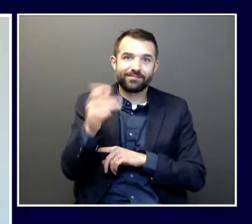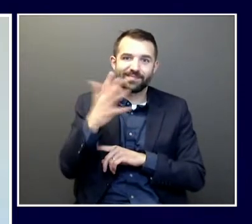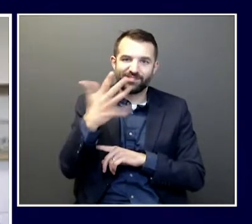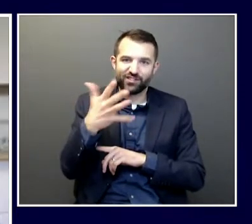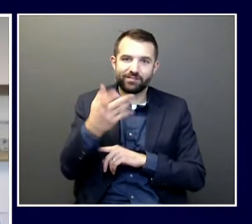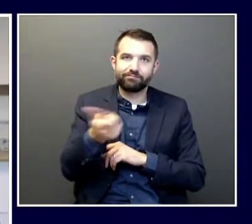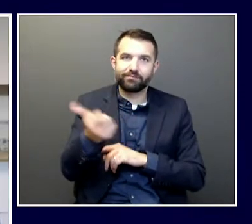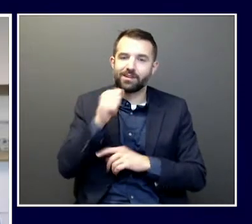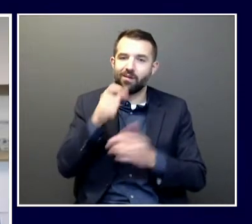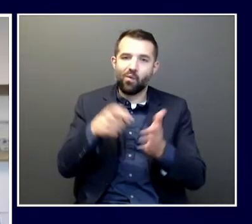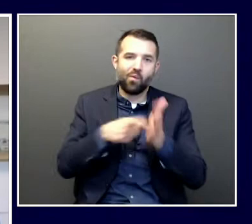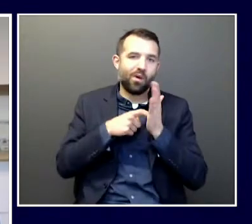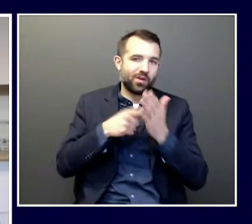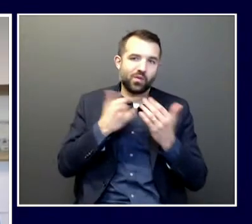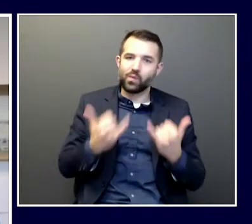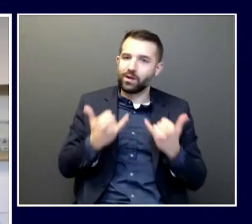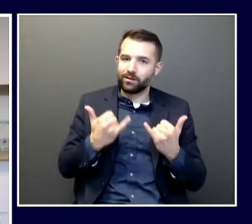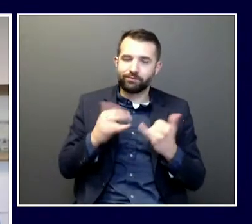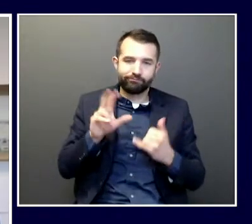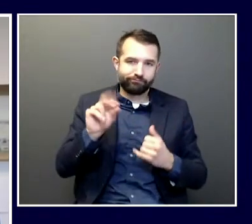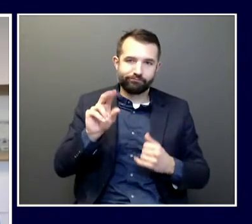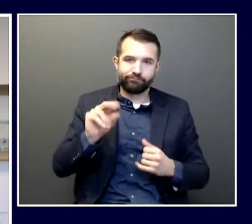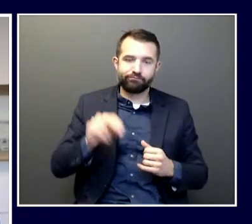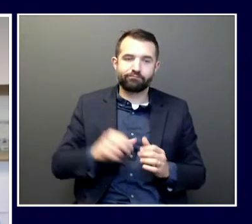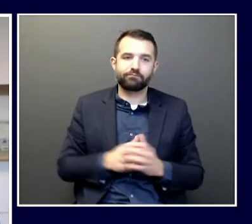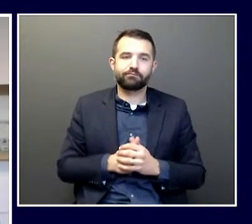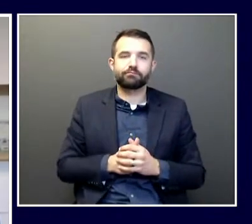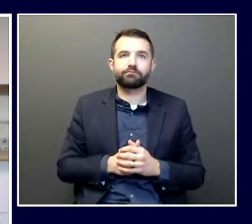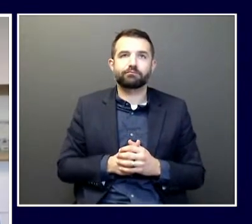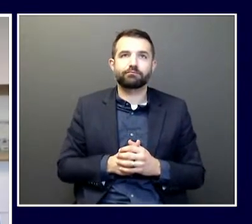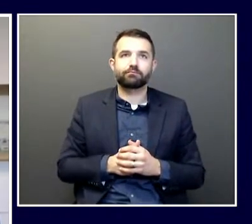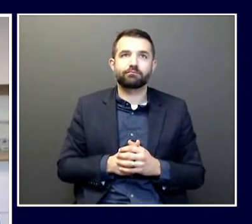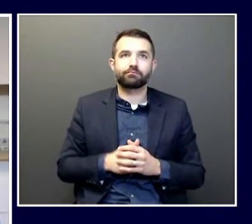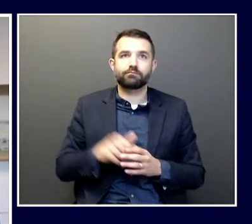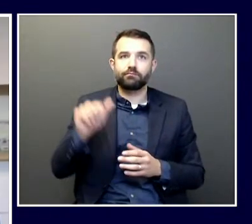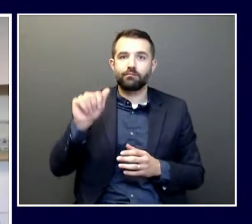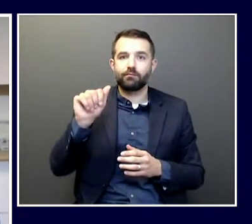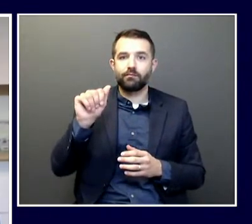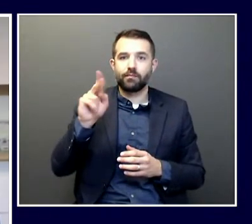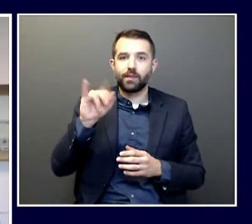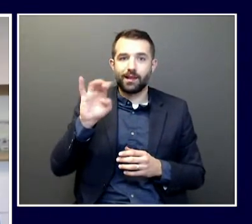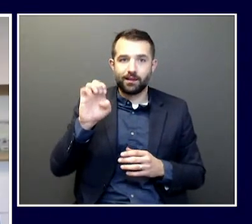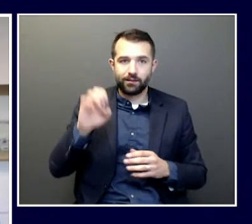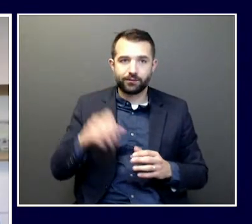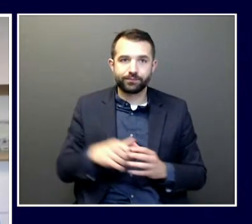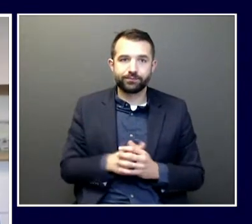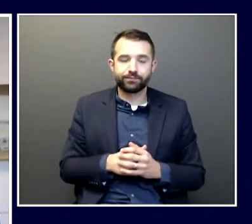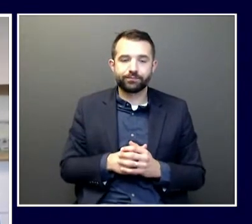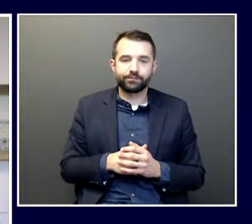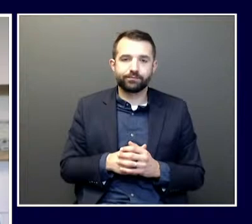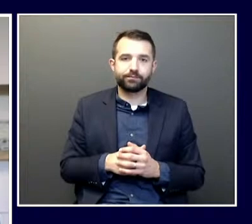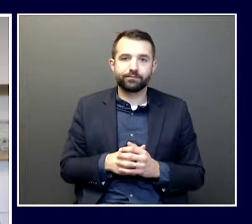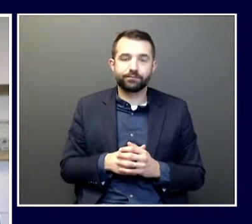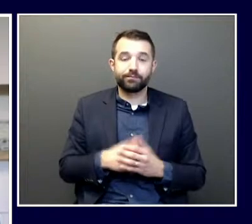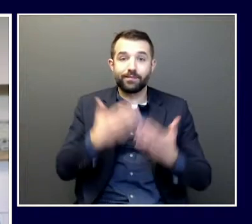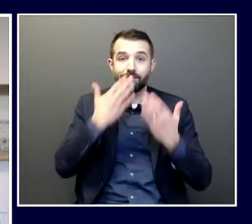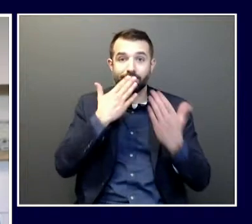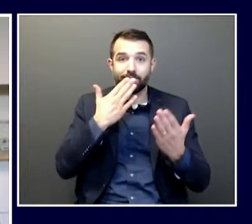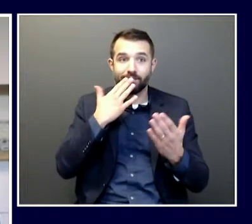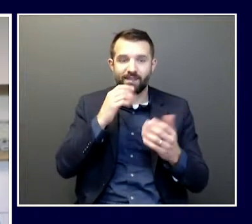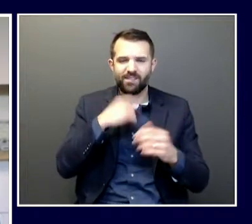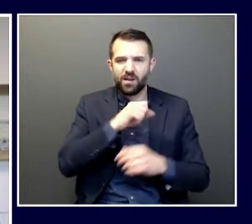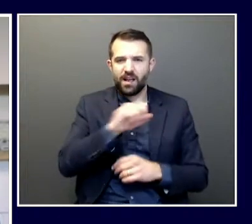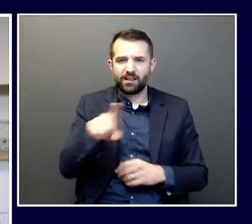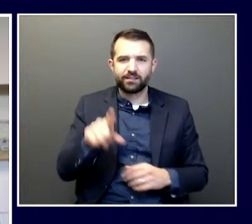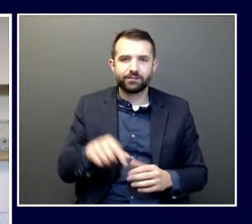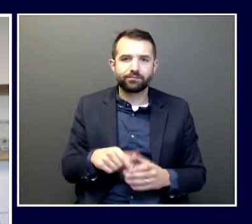Let me go to Annie from Spectrum News next. Hi, thanks for taking my question. Just really quickly, is there a target percentage